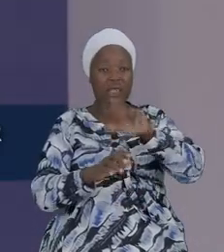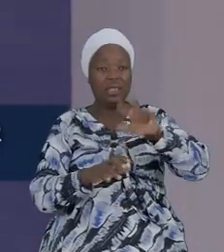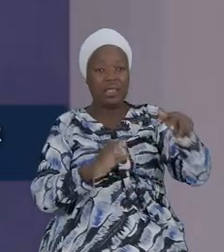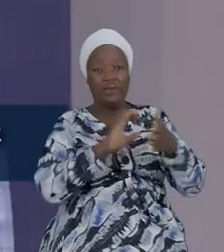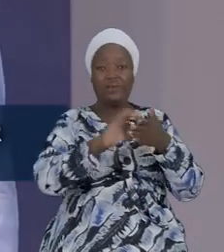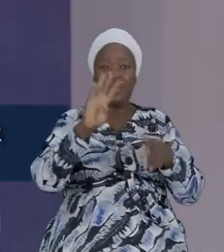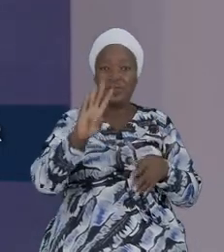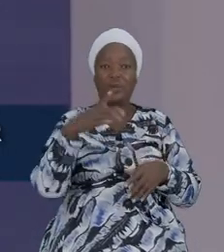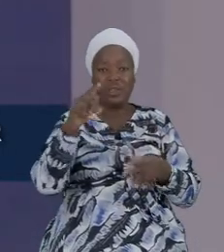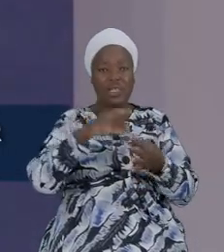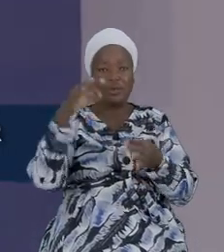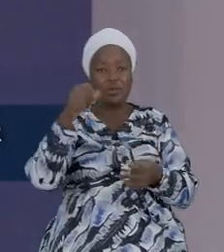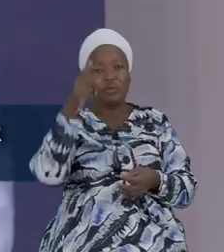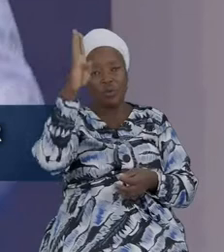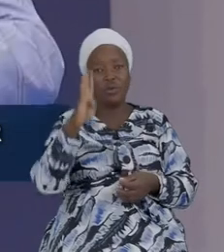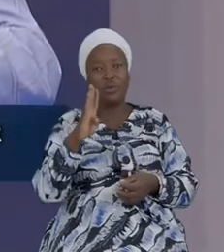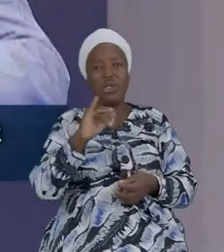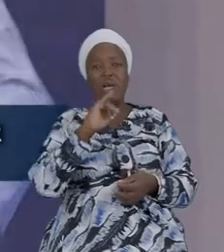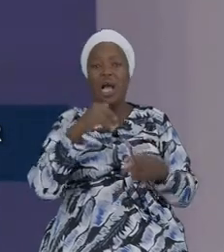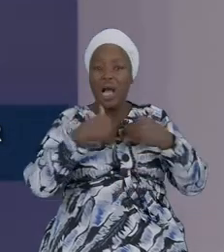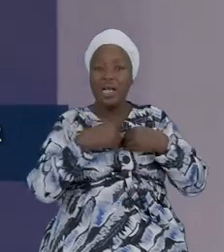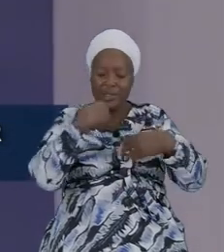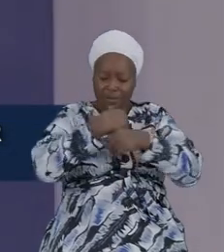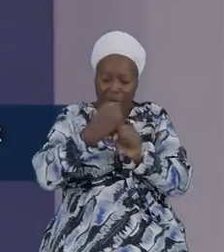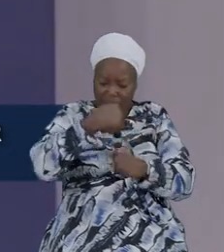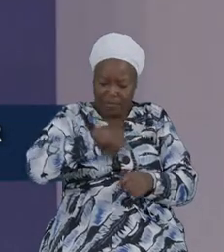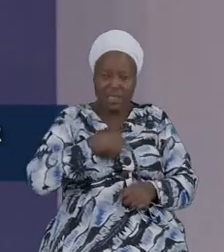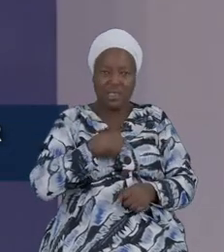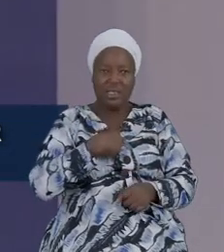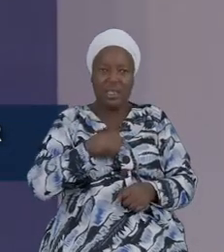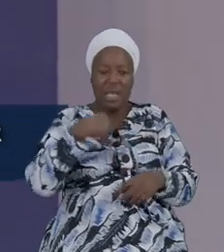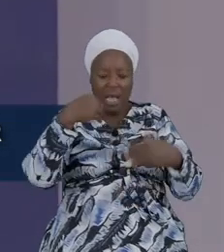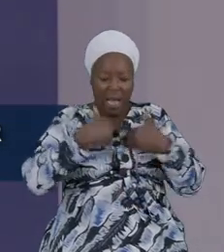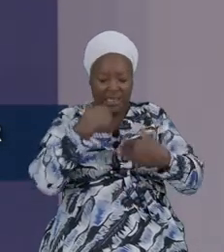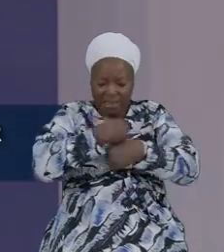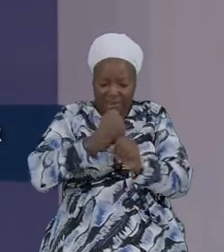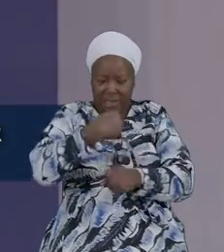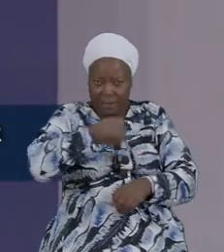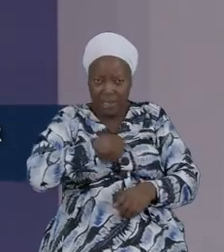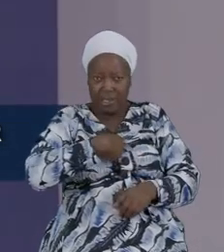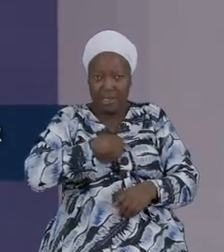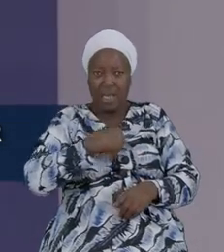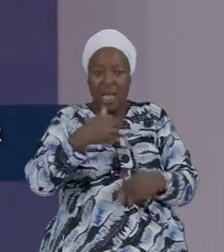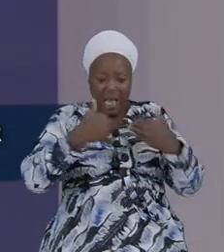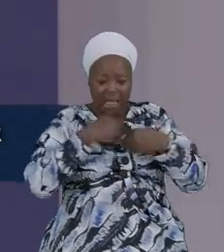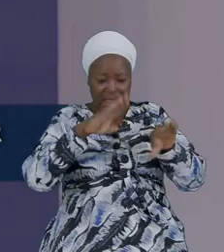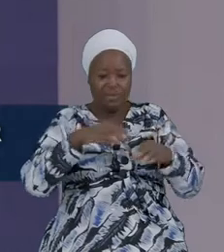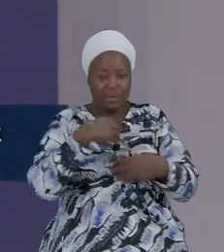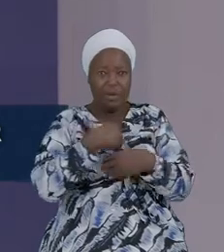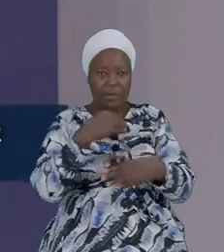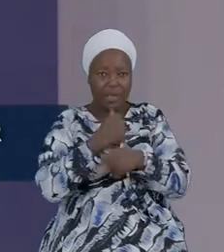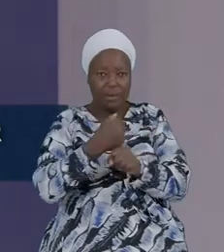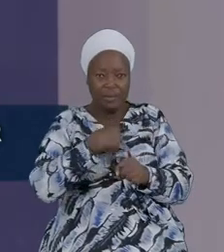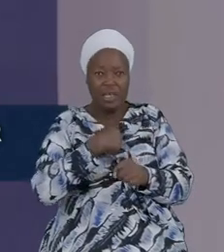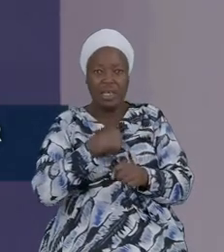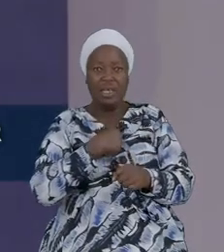4, the Spirit of God has made me, has created me, has given me form,